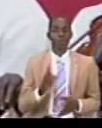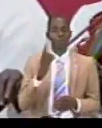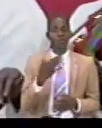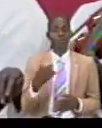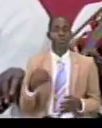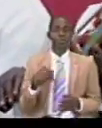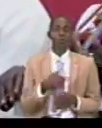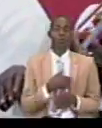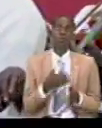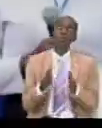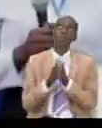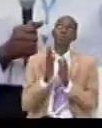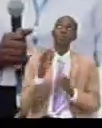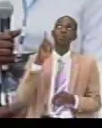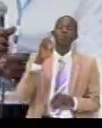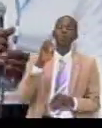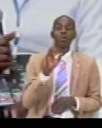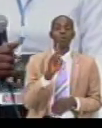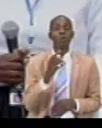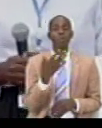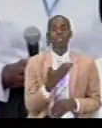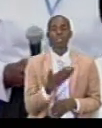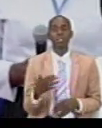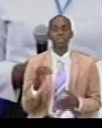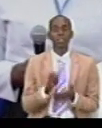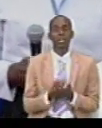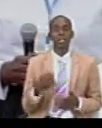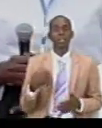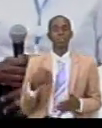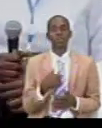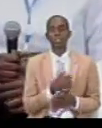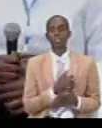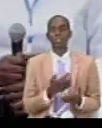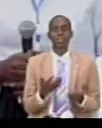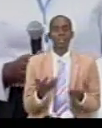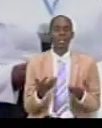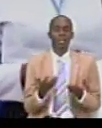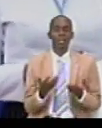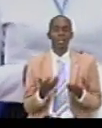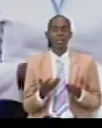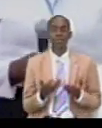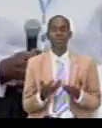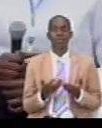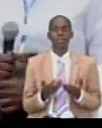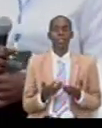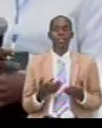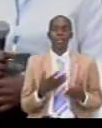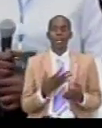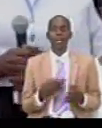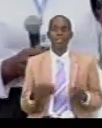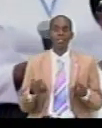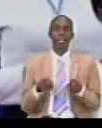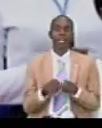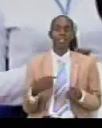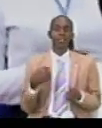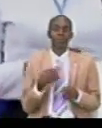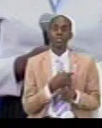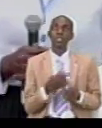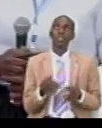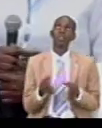Of you, one thing that we desire. Are you there? That as